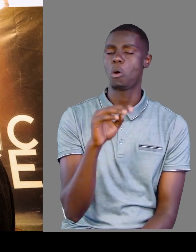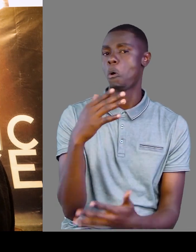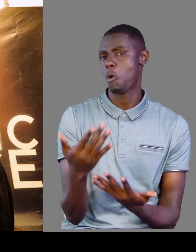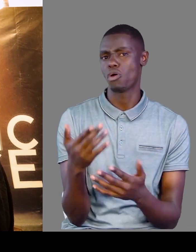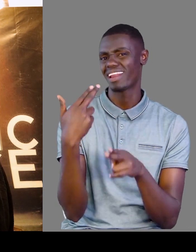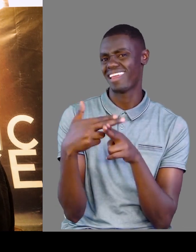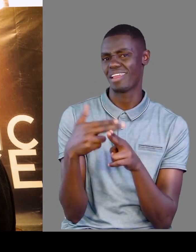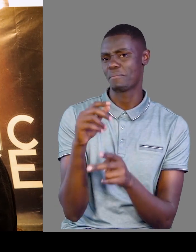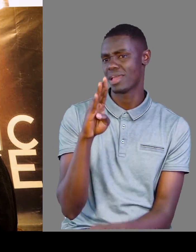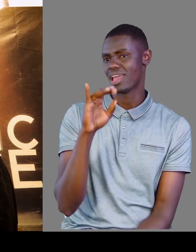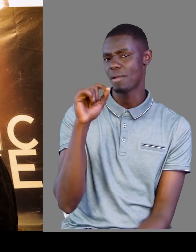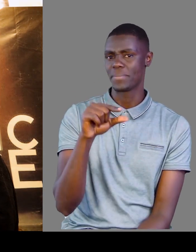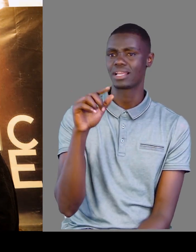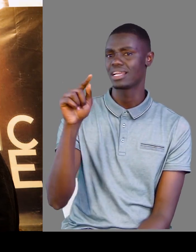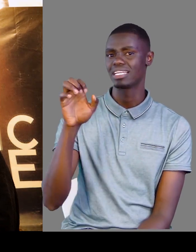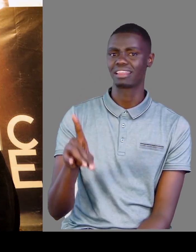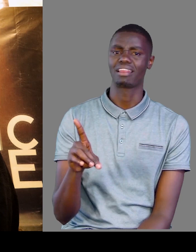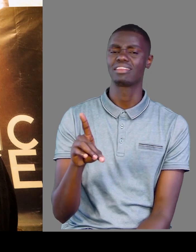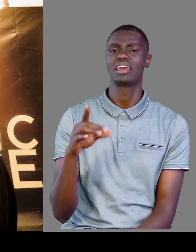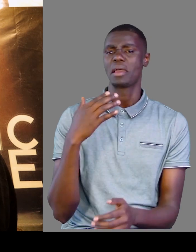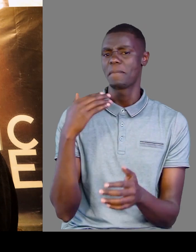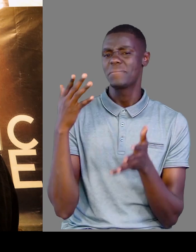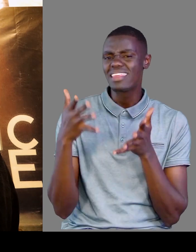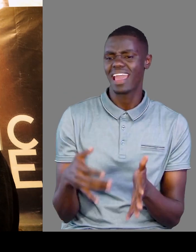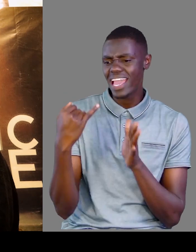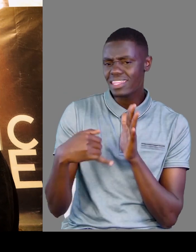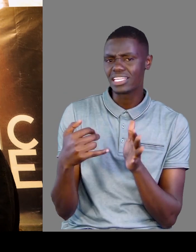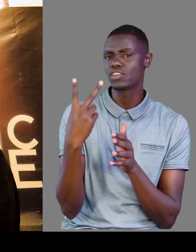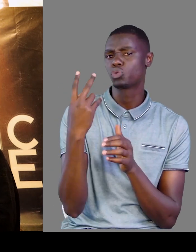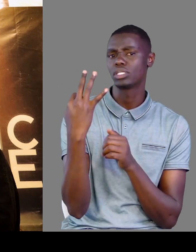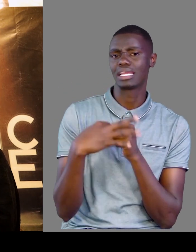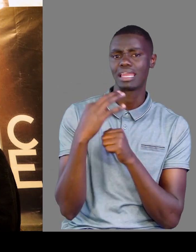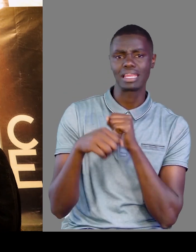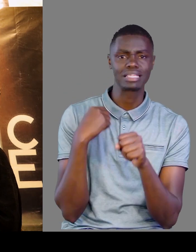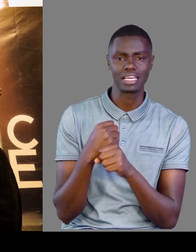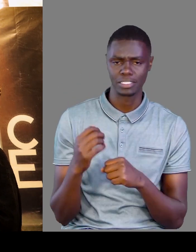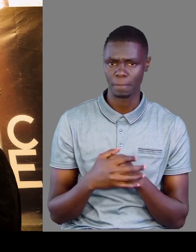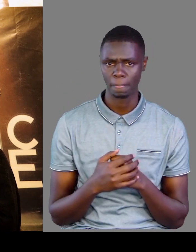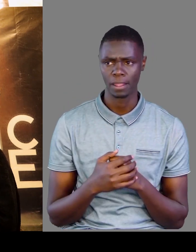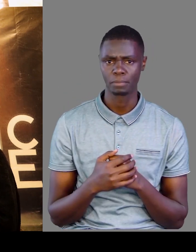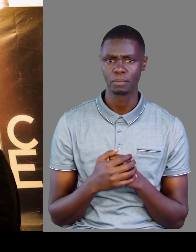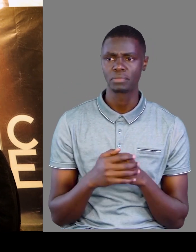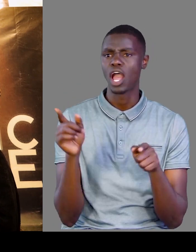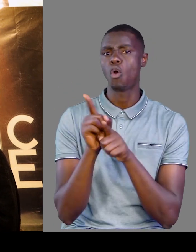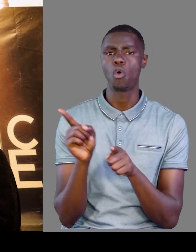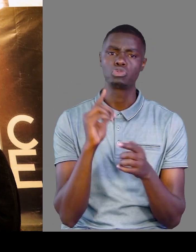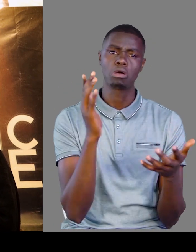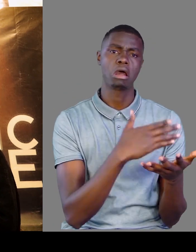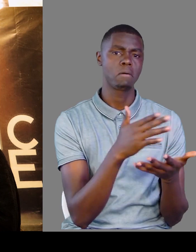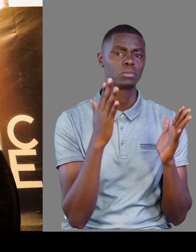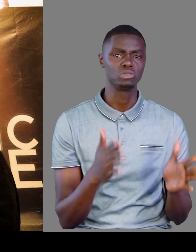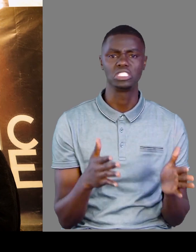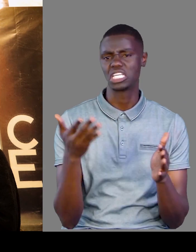Ted. I'm a veteran of the industry, been around for about 28 years. I was a musician, I